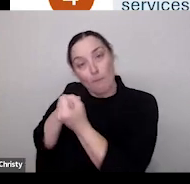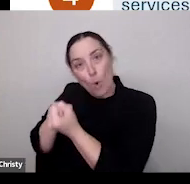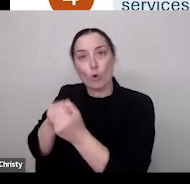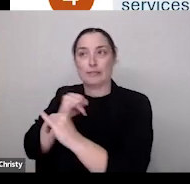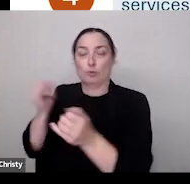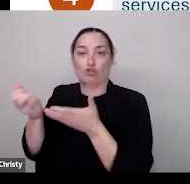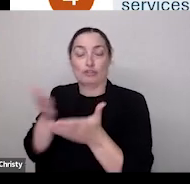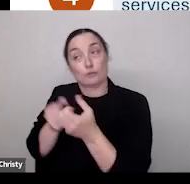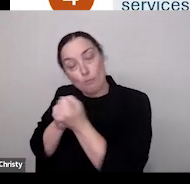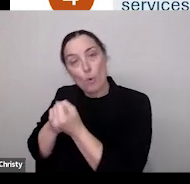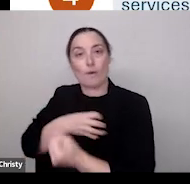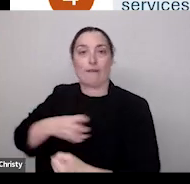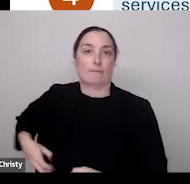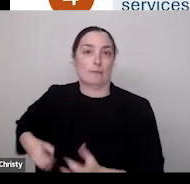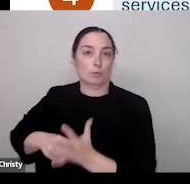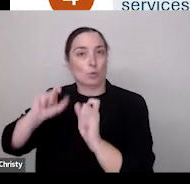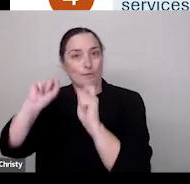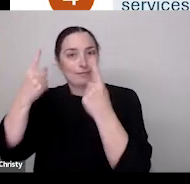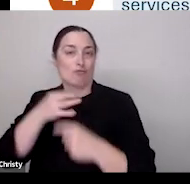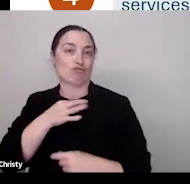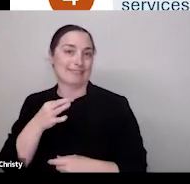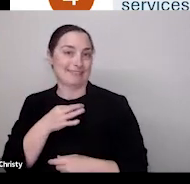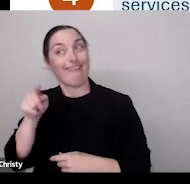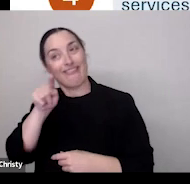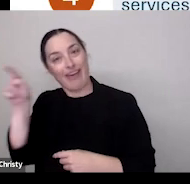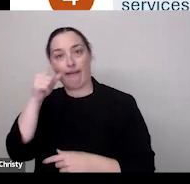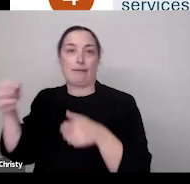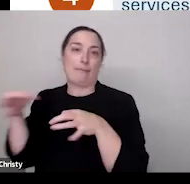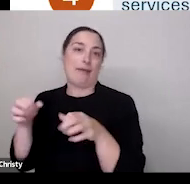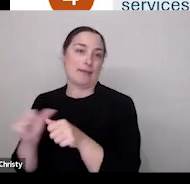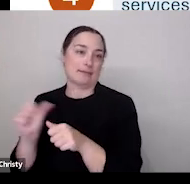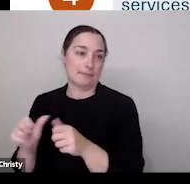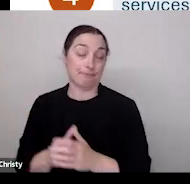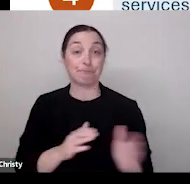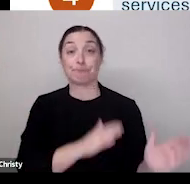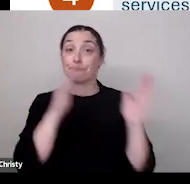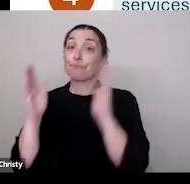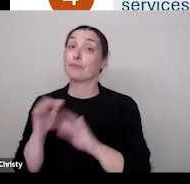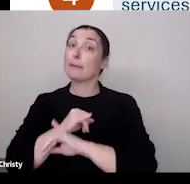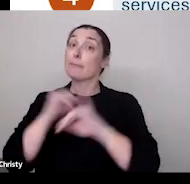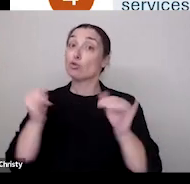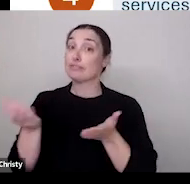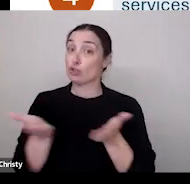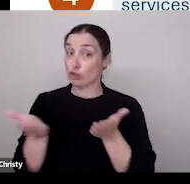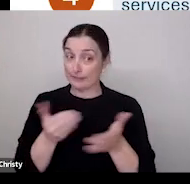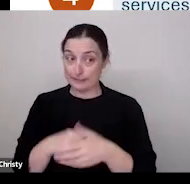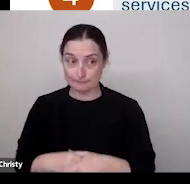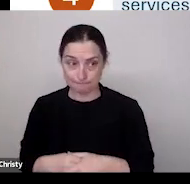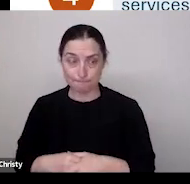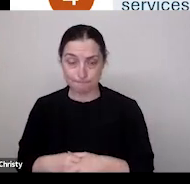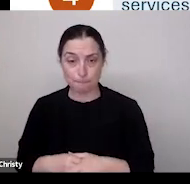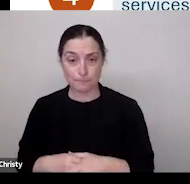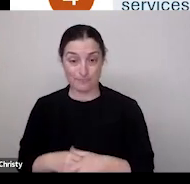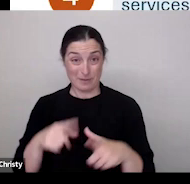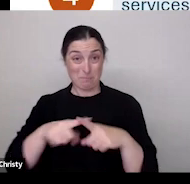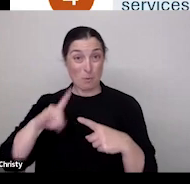those risks and help them to plan better at the community level. For emergency services, our research has shown the